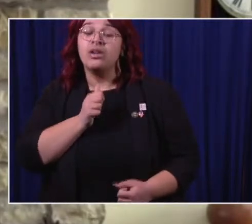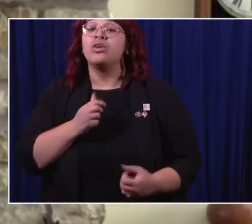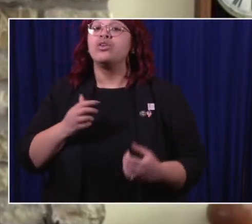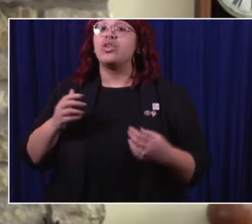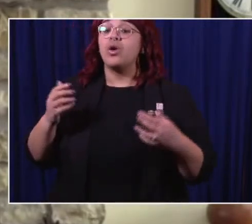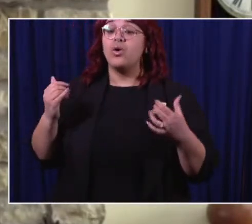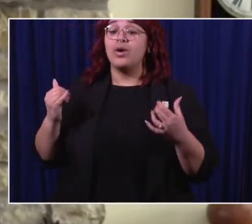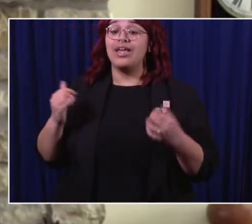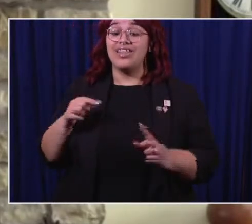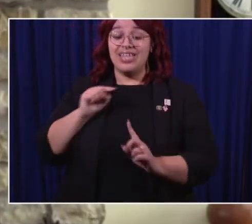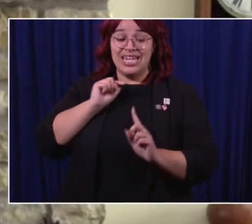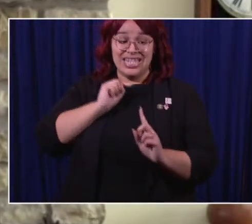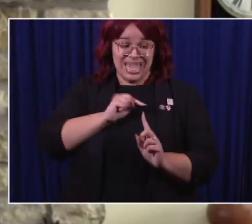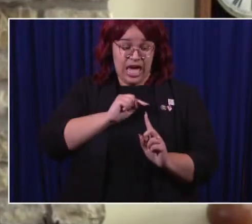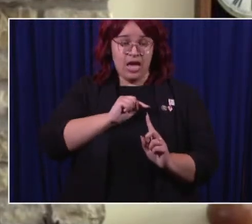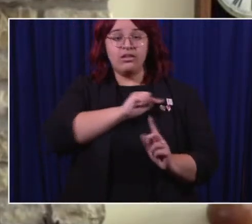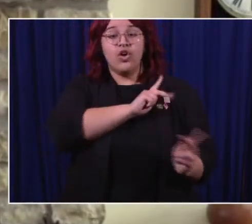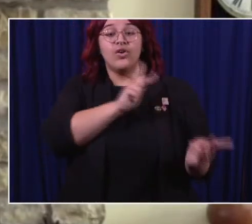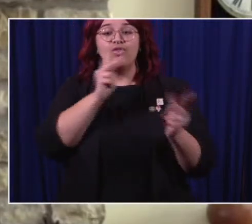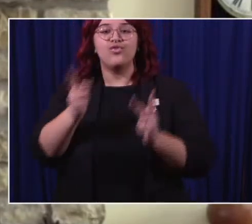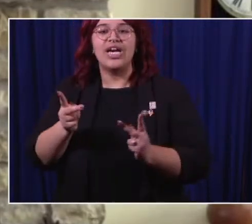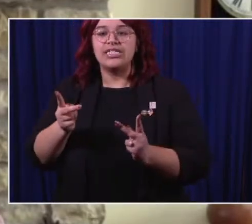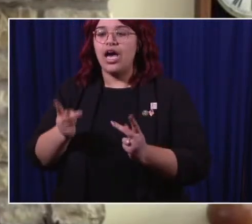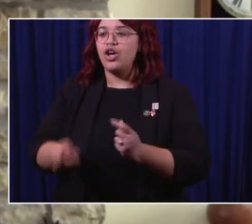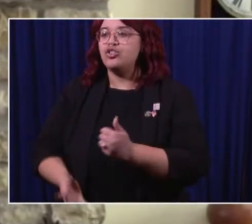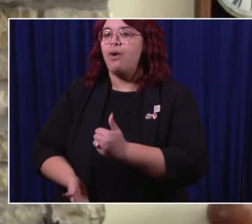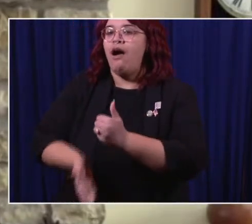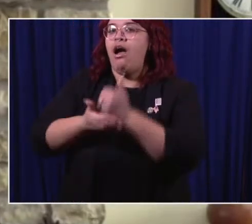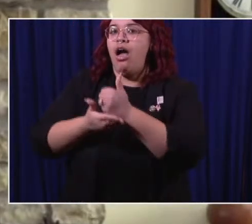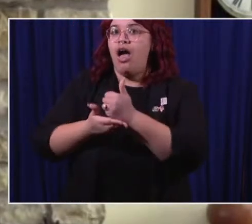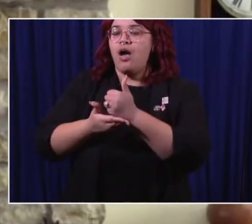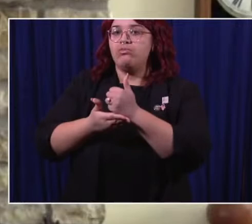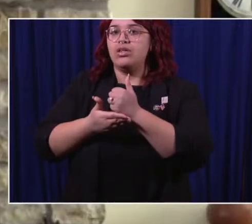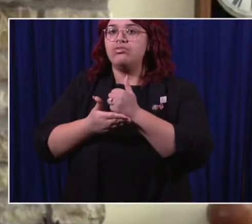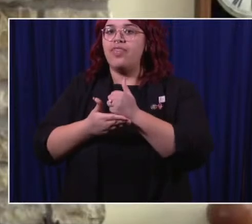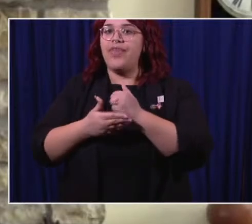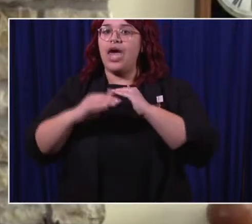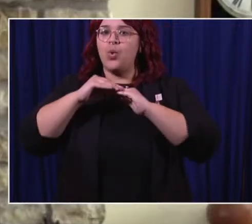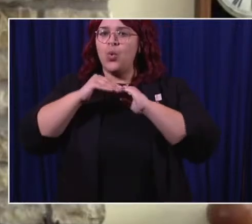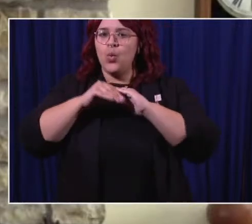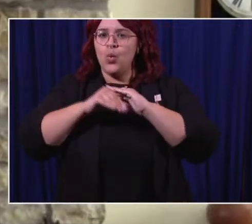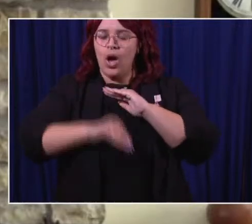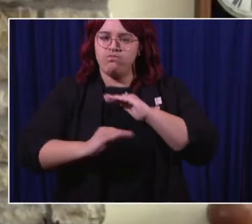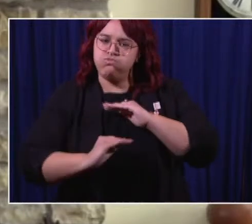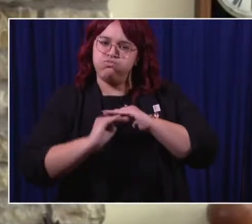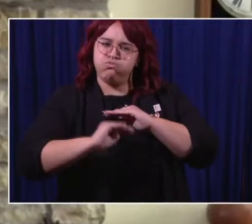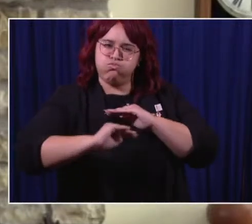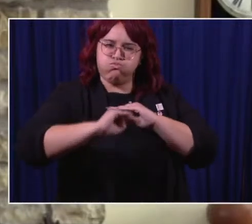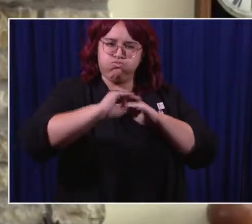one well again, or to halt a decline in that loved one.